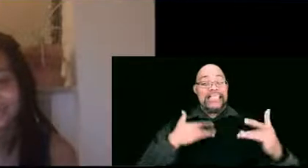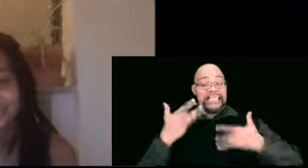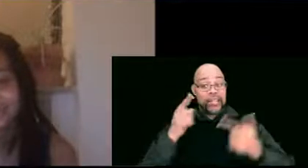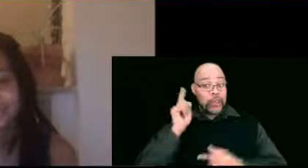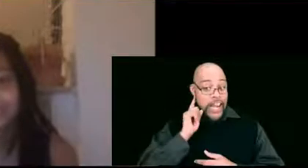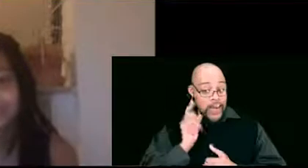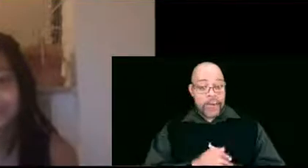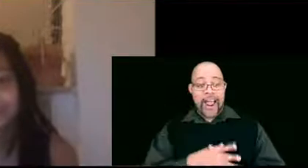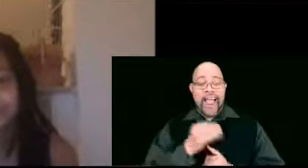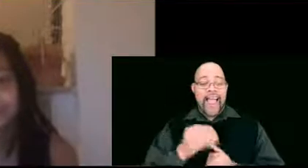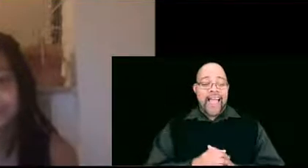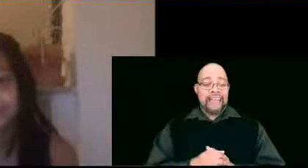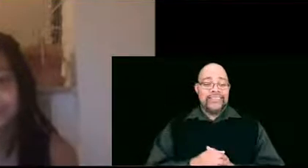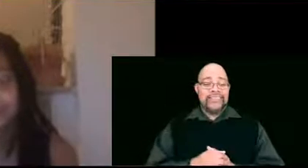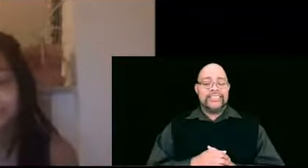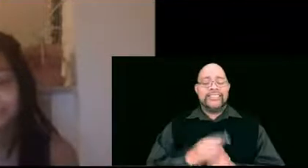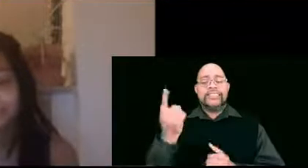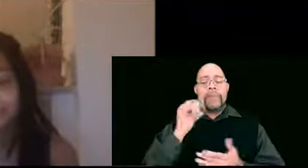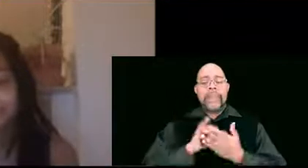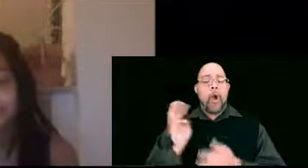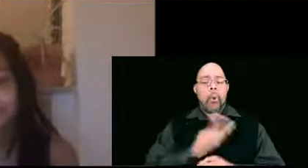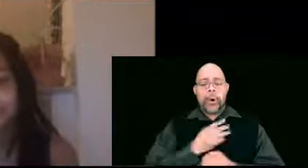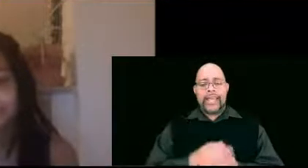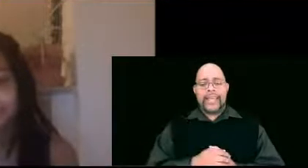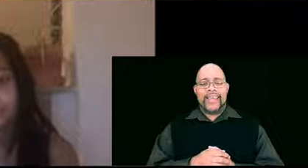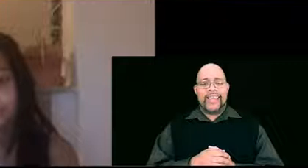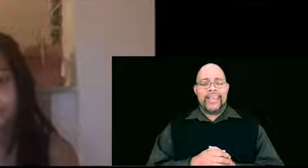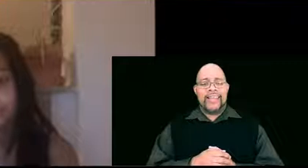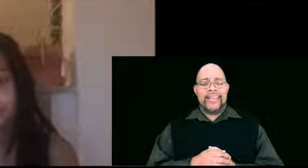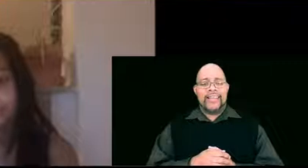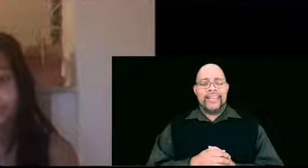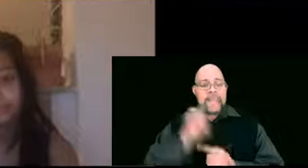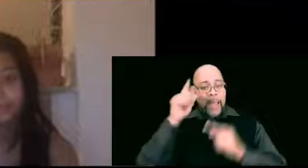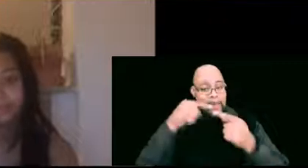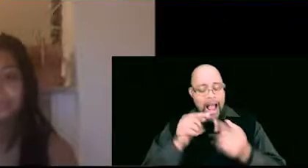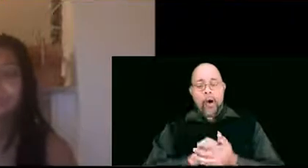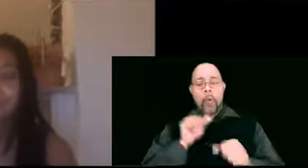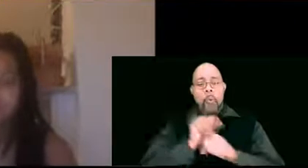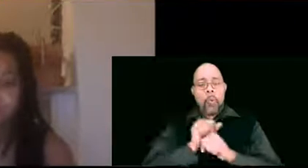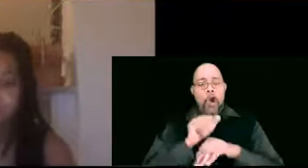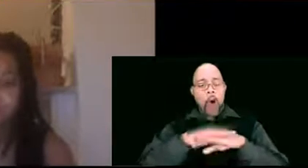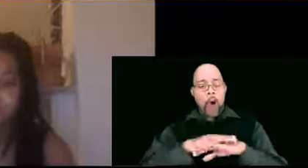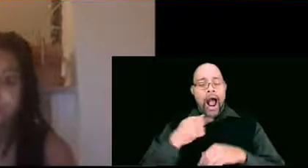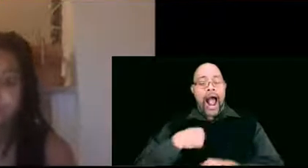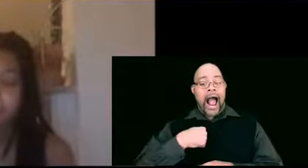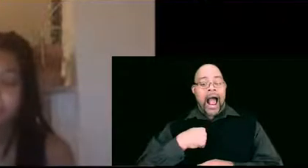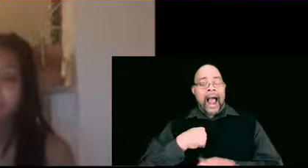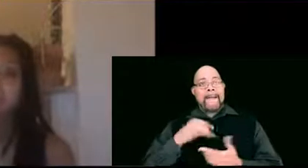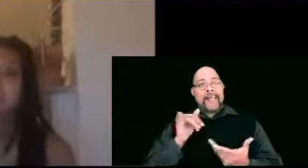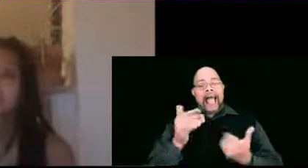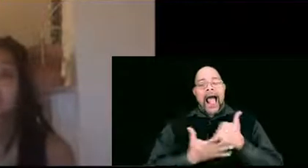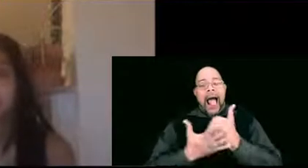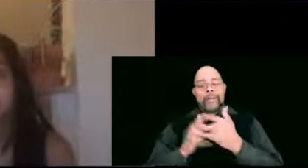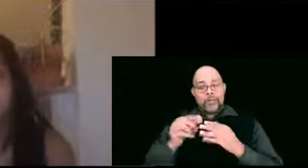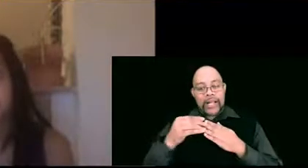that's really exciting to hear. And, something that we've been thinking about working on, and I've